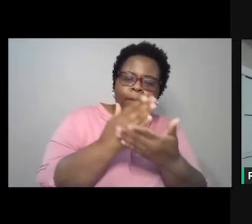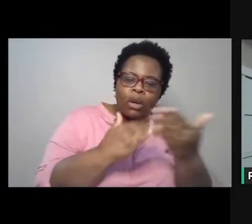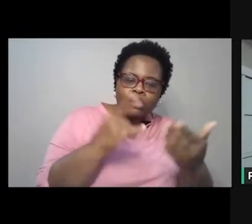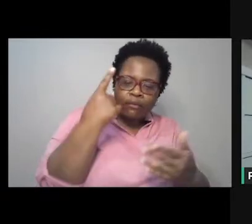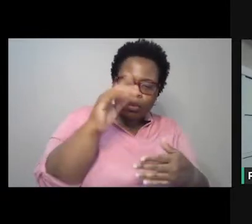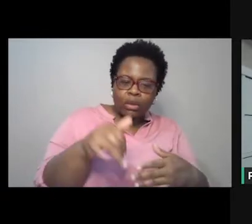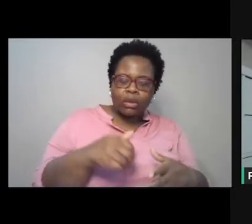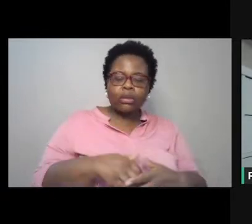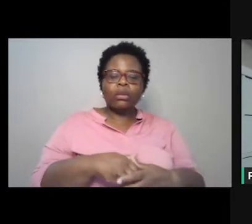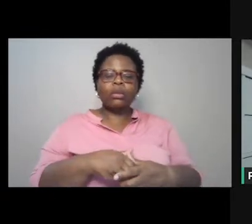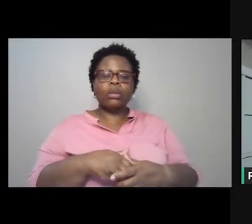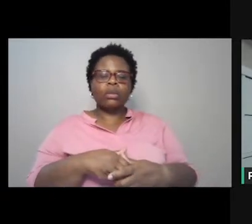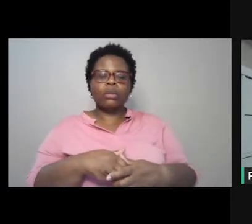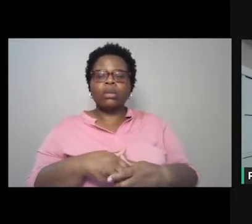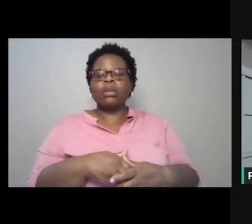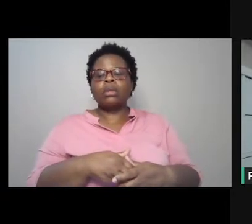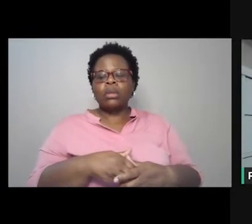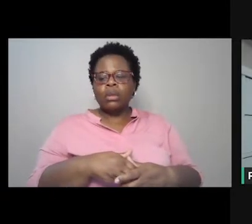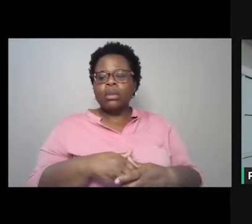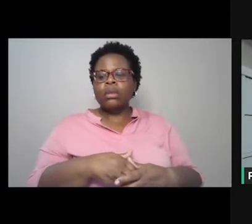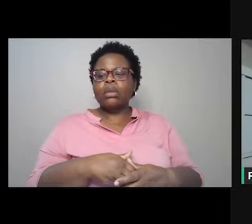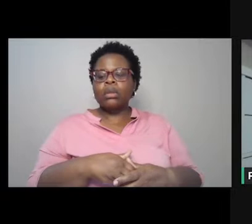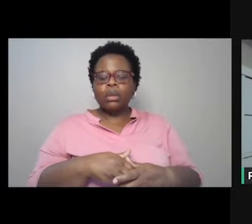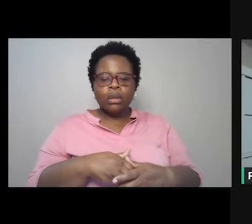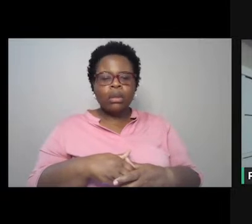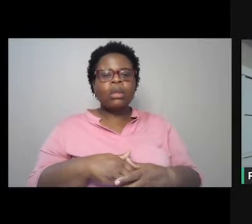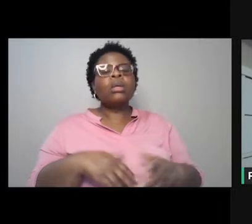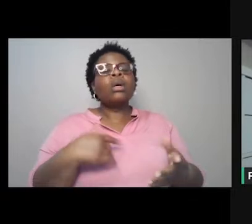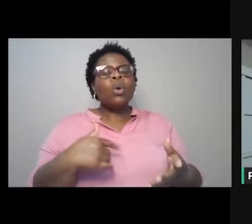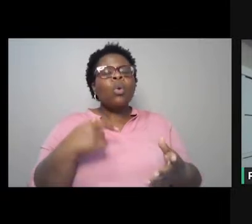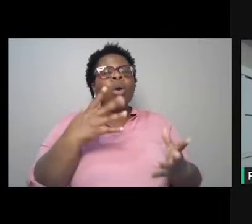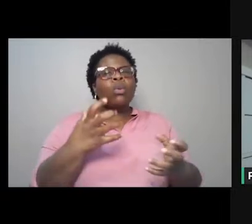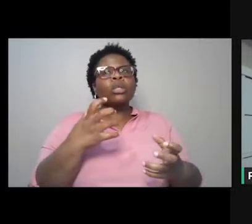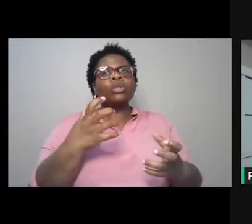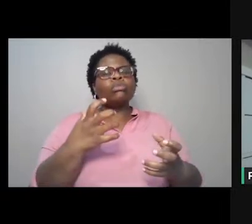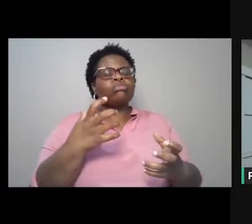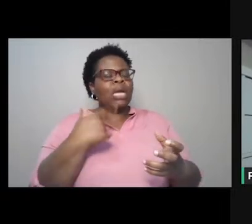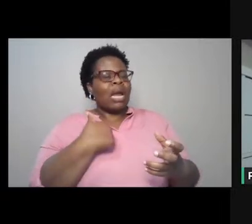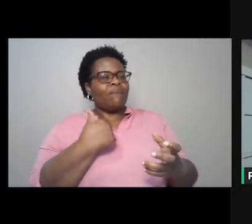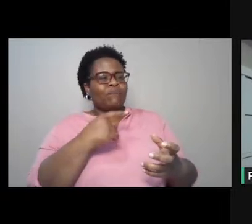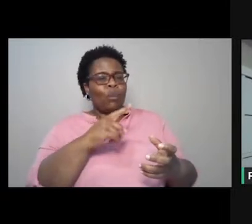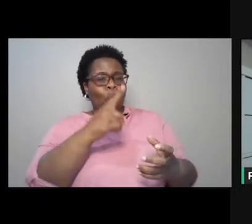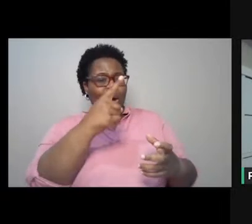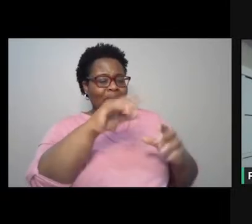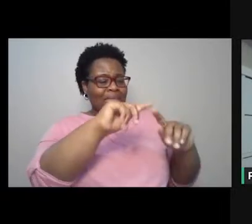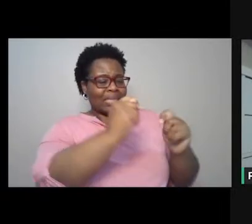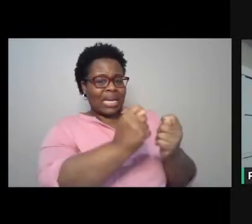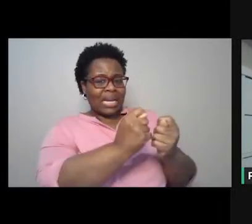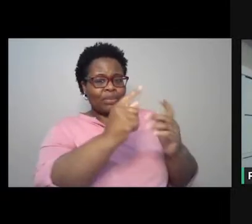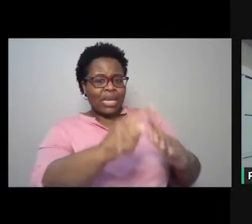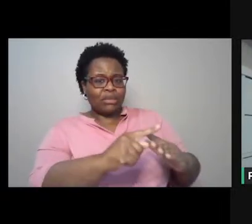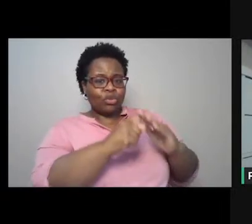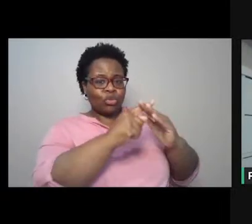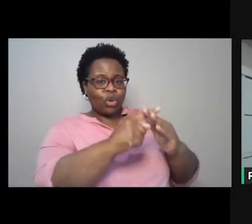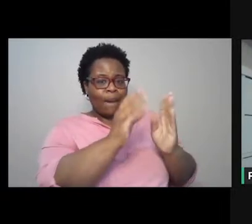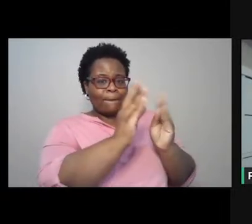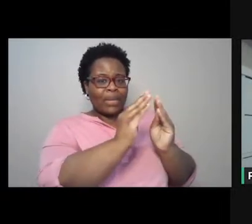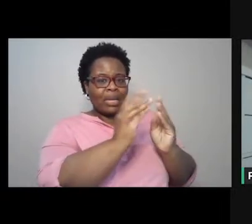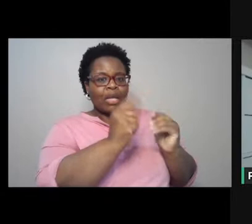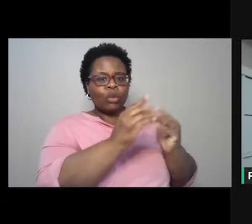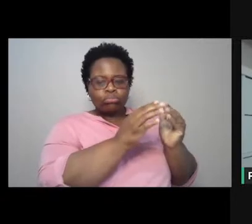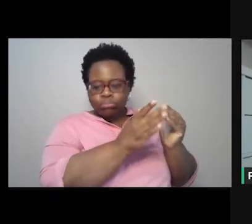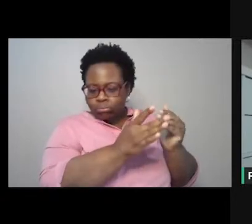core elements in that. Really, the aim is that there is this one team who is starting from the very first meeting